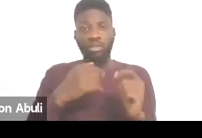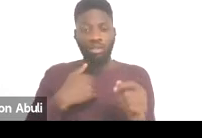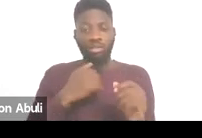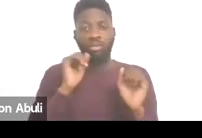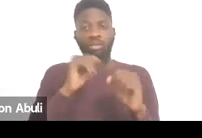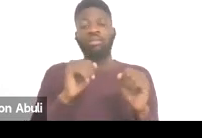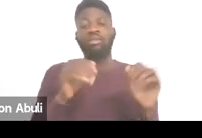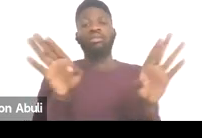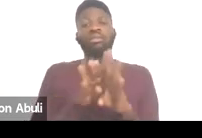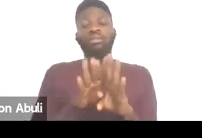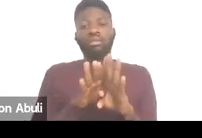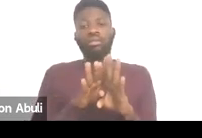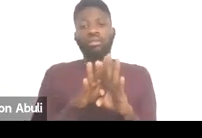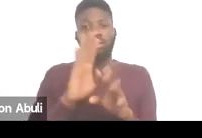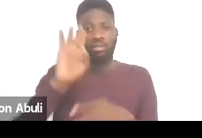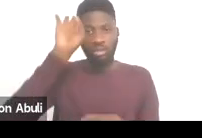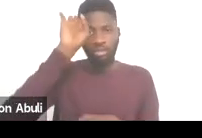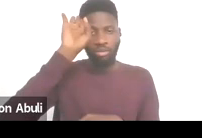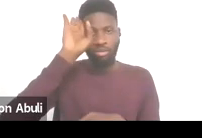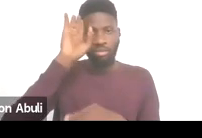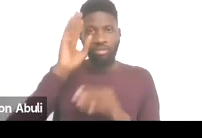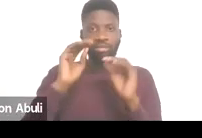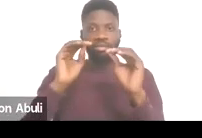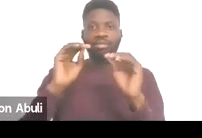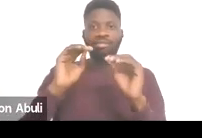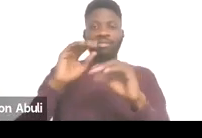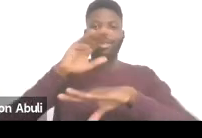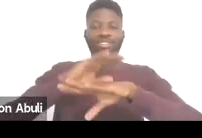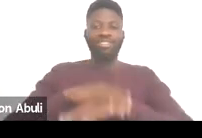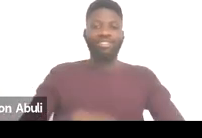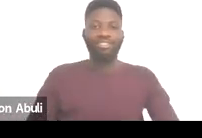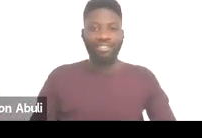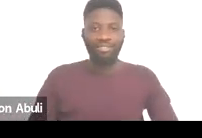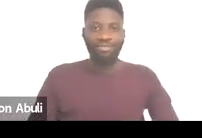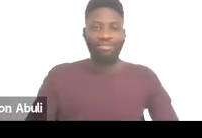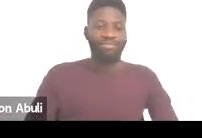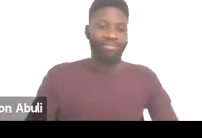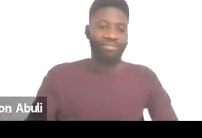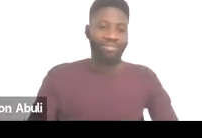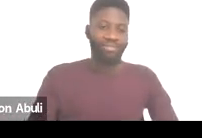a class. Byron, teach us how to say good night in sign language.